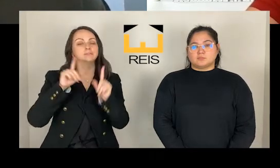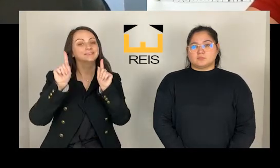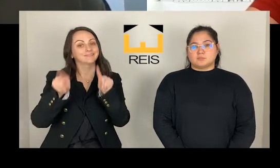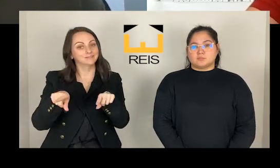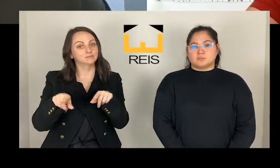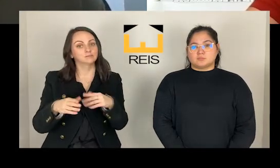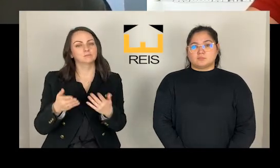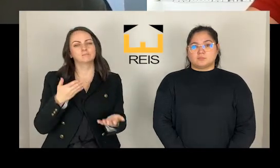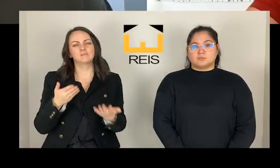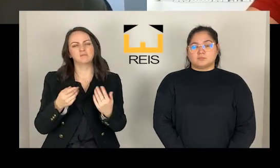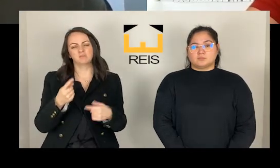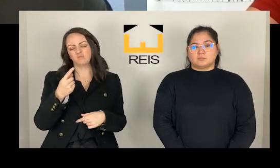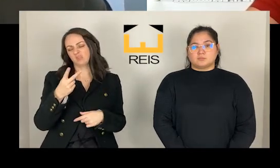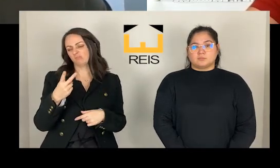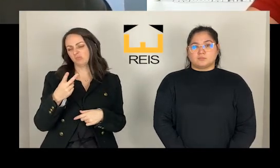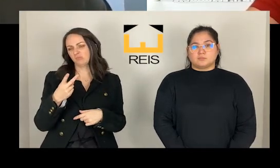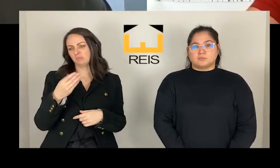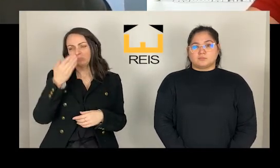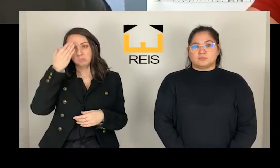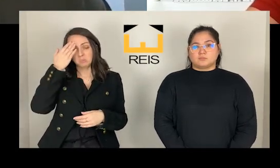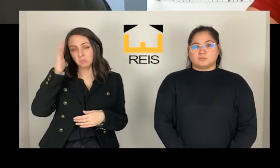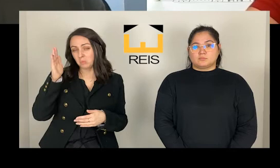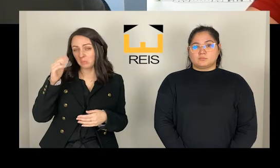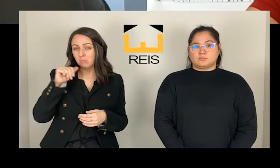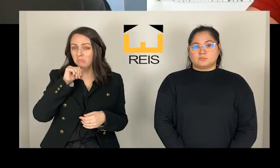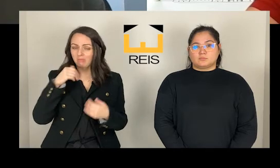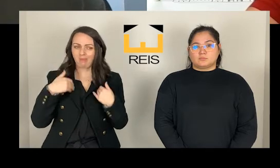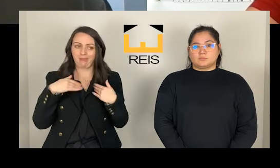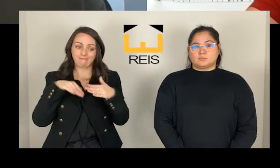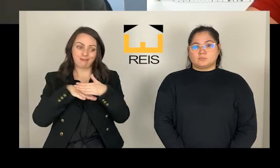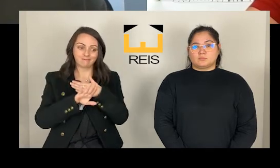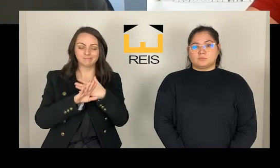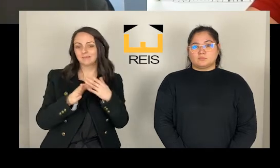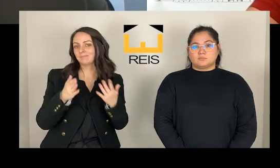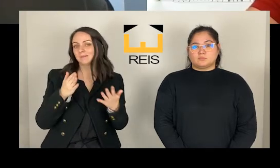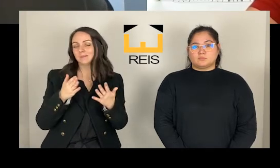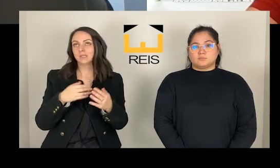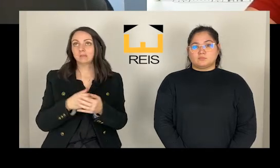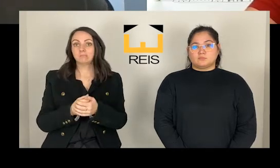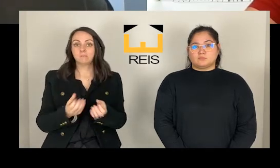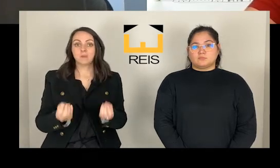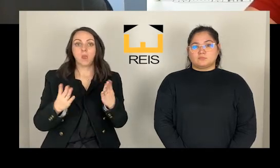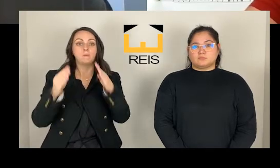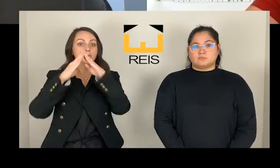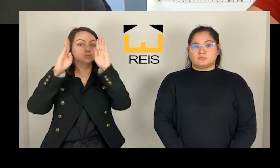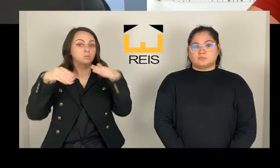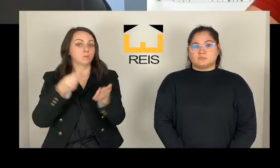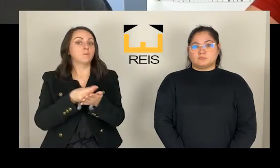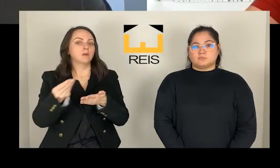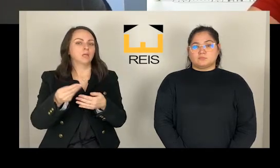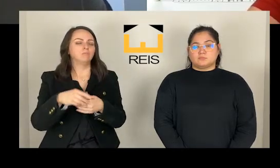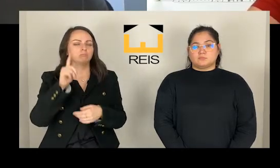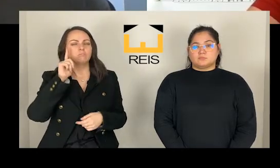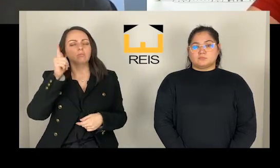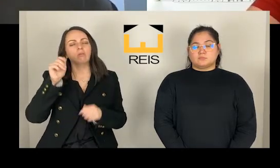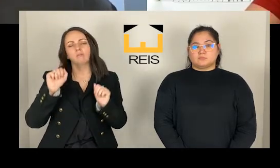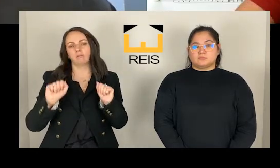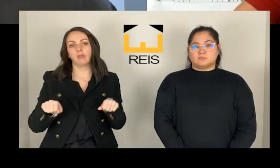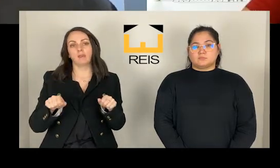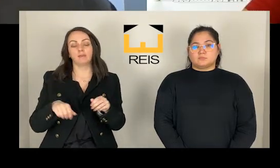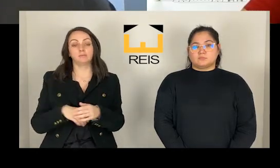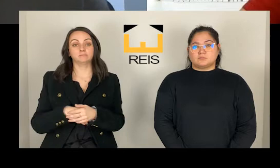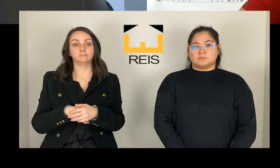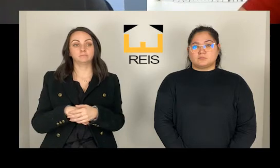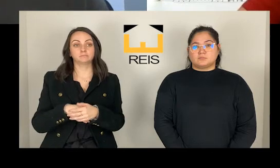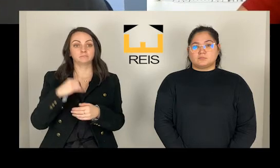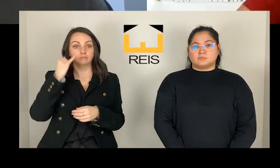you can't, don't have access to, such as how much home you want to buy, we can always handle that later. If you run into a